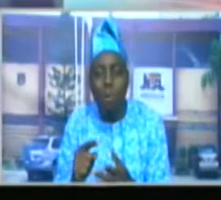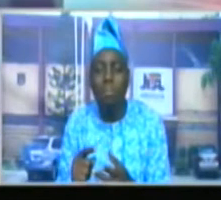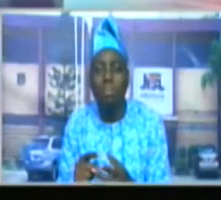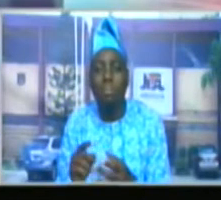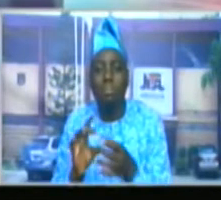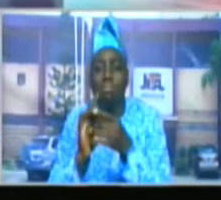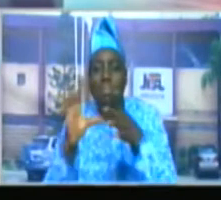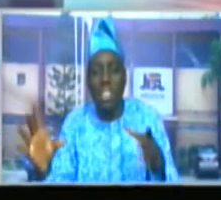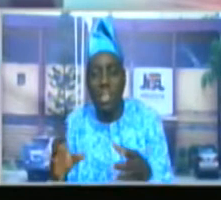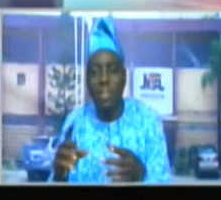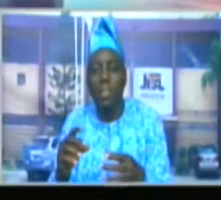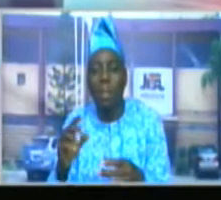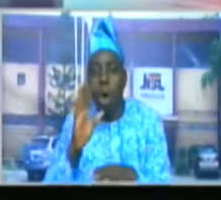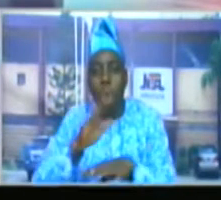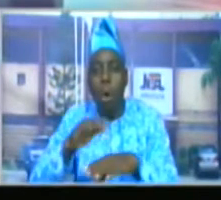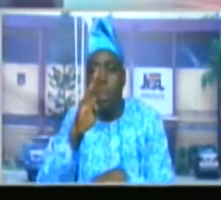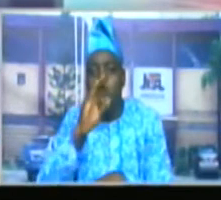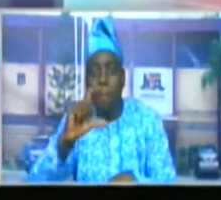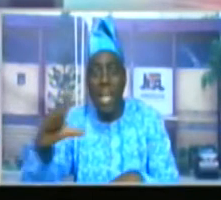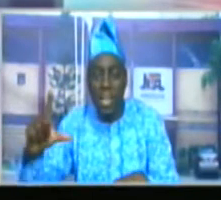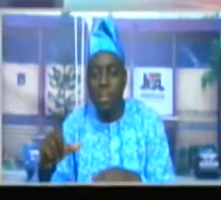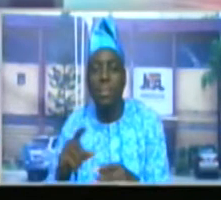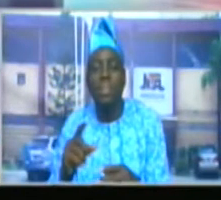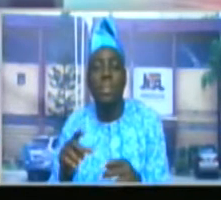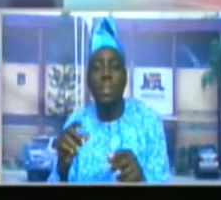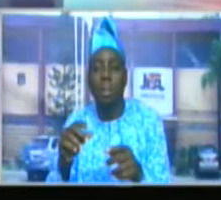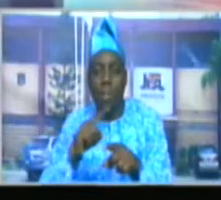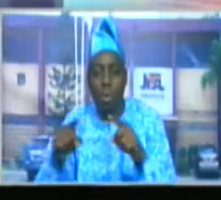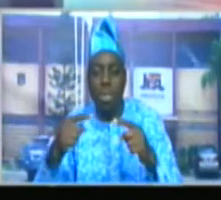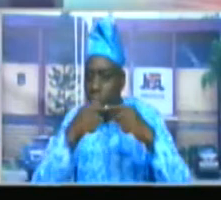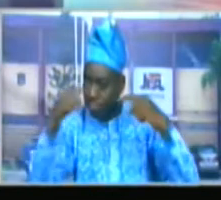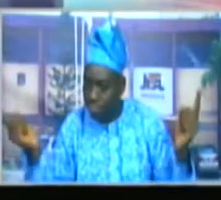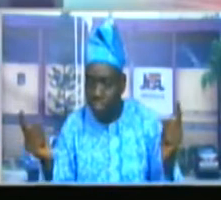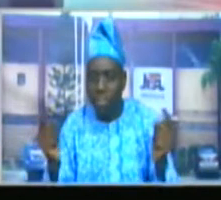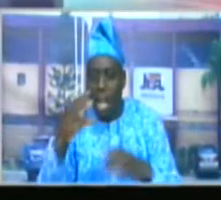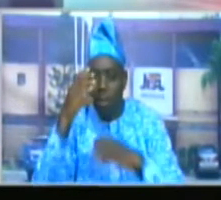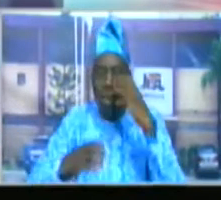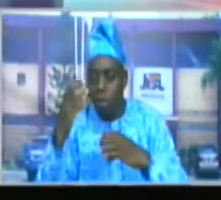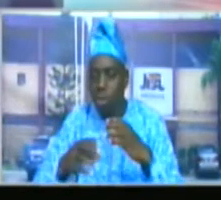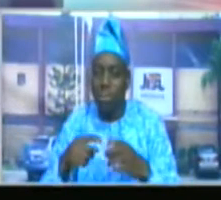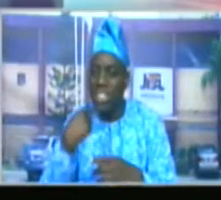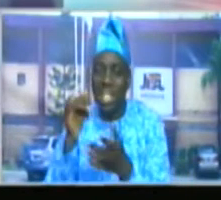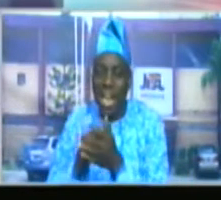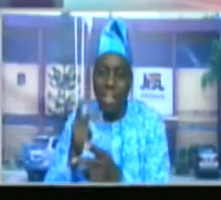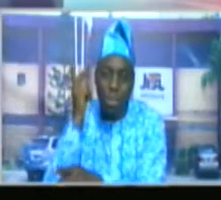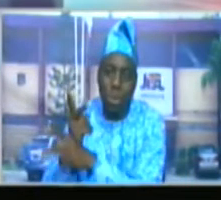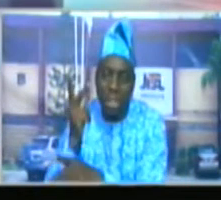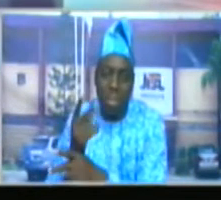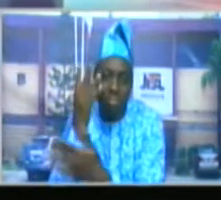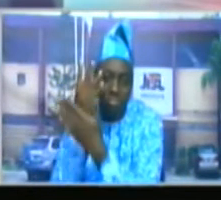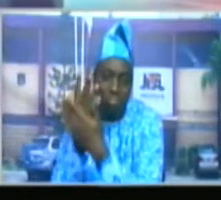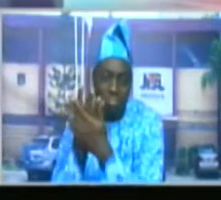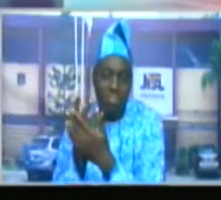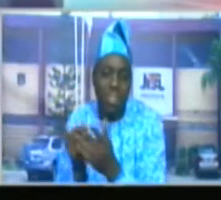the defendant, which the prosecuting counsel objected, and urged the court to remand them in the correctional facility pending